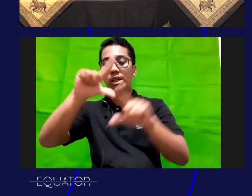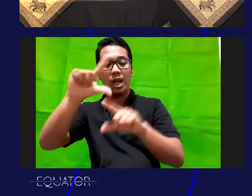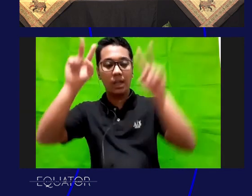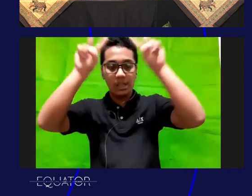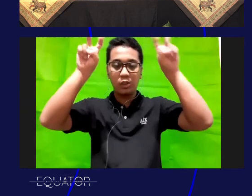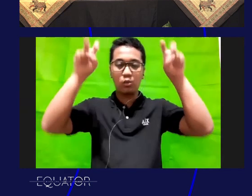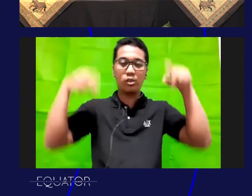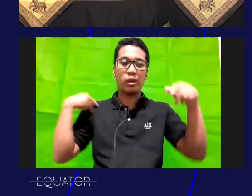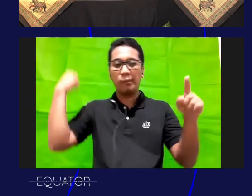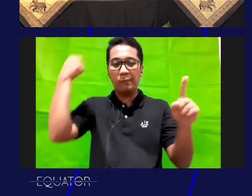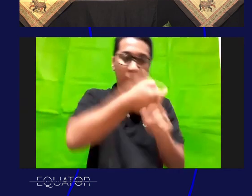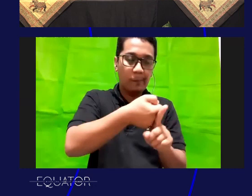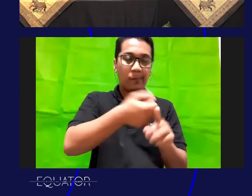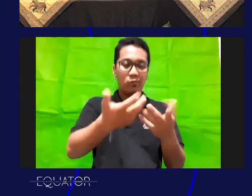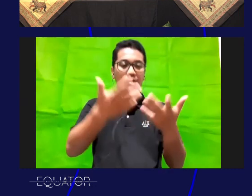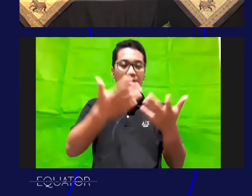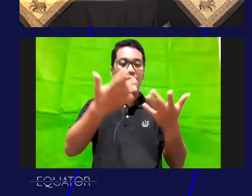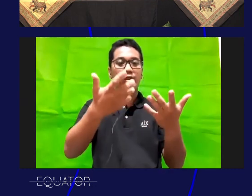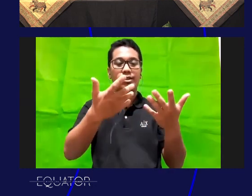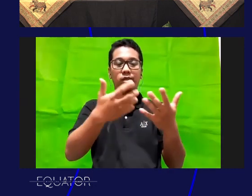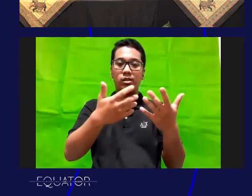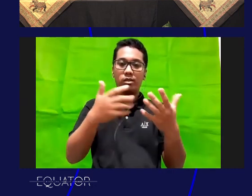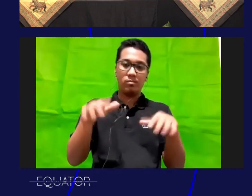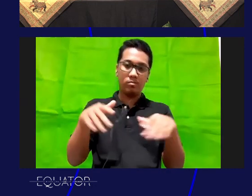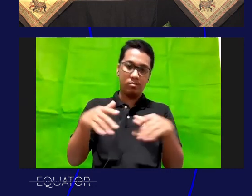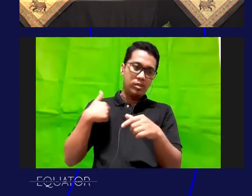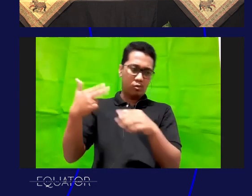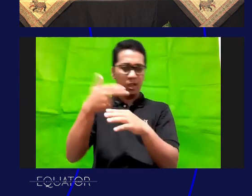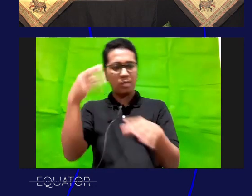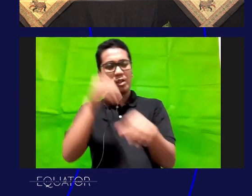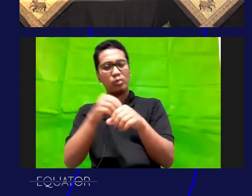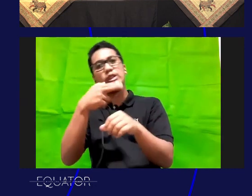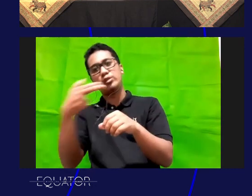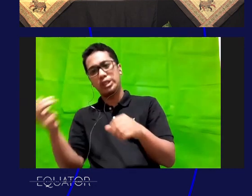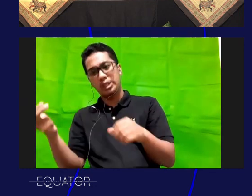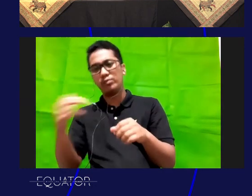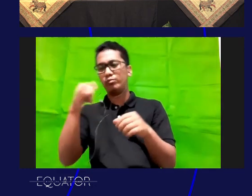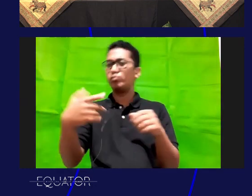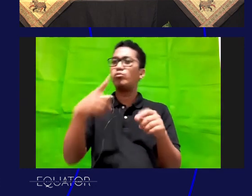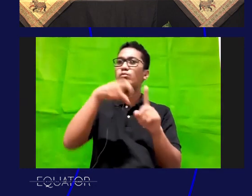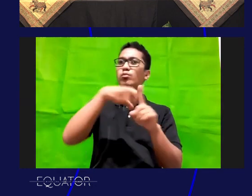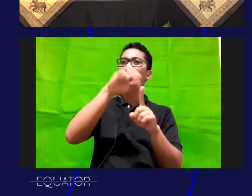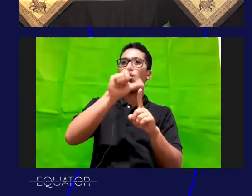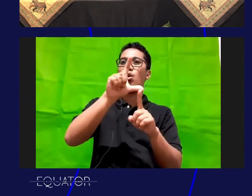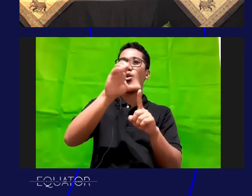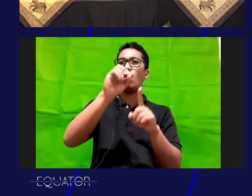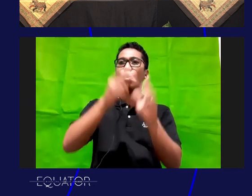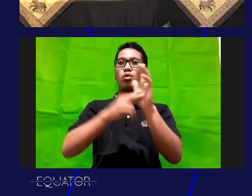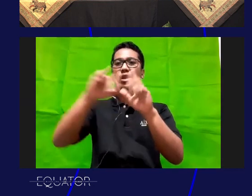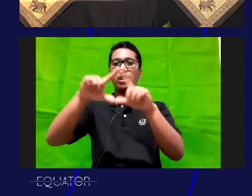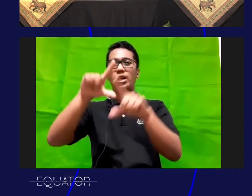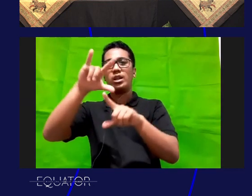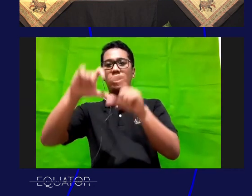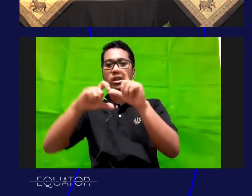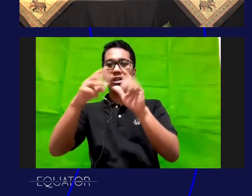of colonialism within them. How also Indonesia and Brazil are constantly colonizing within themselves all the time through mechanisms